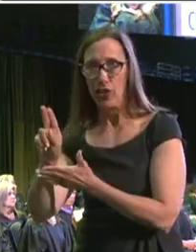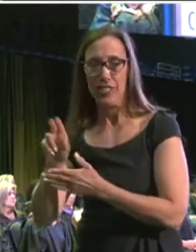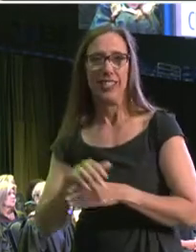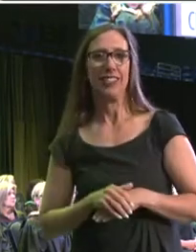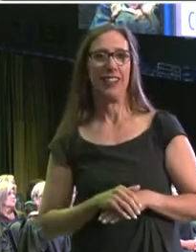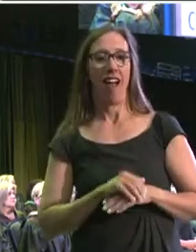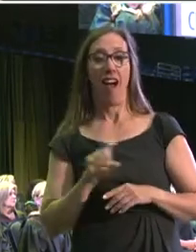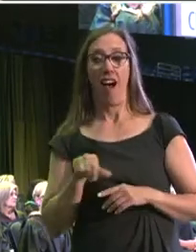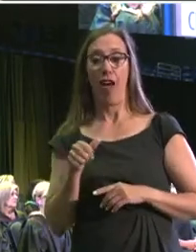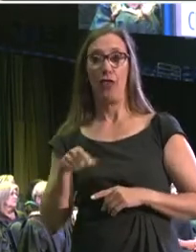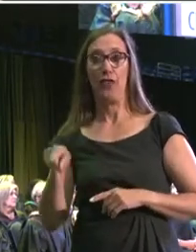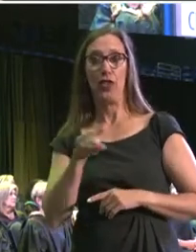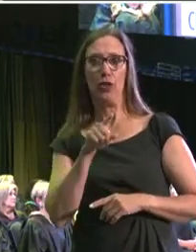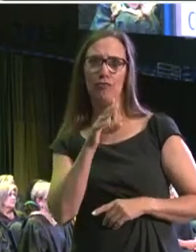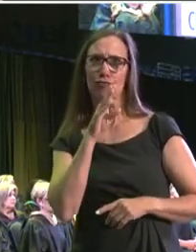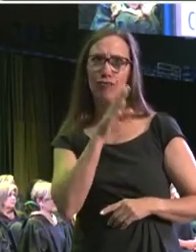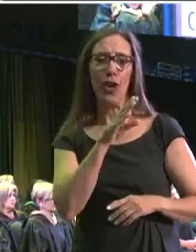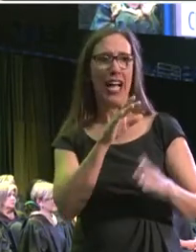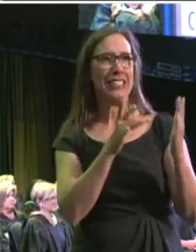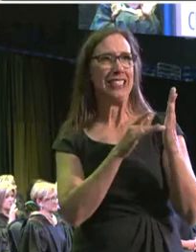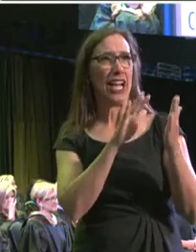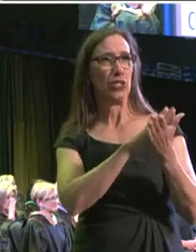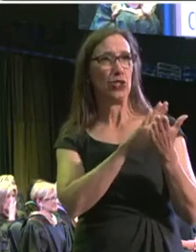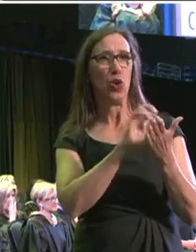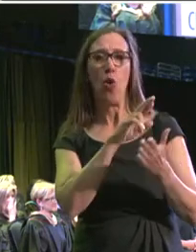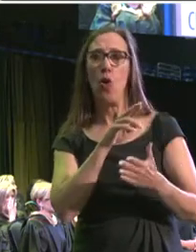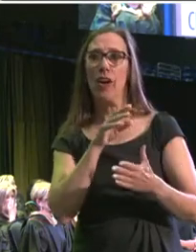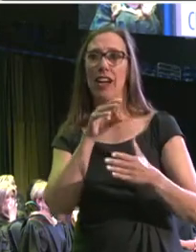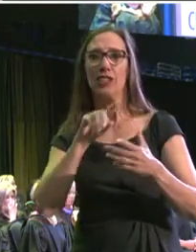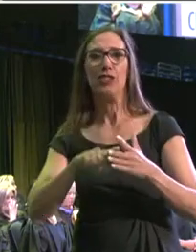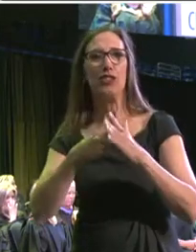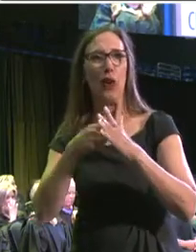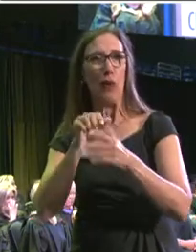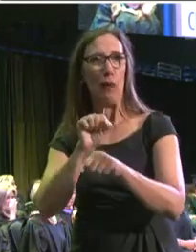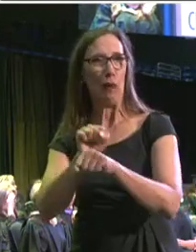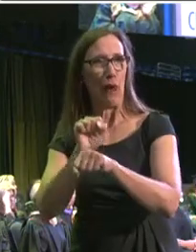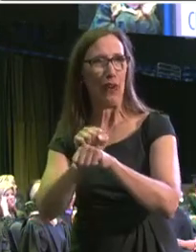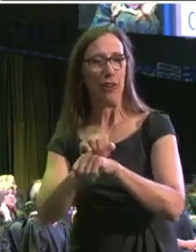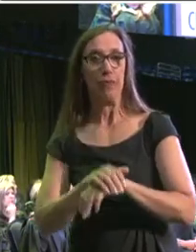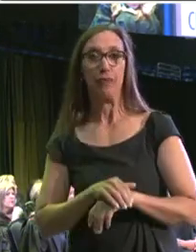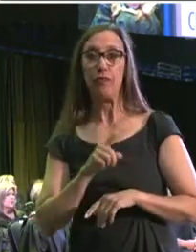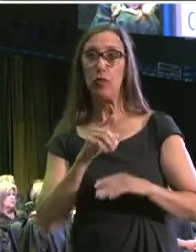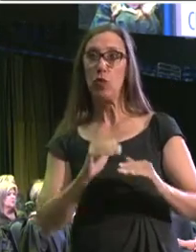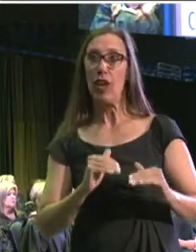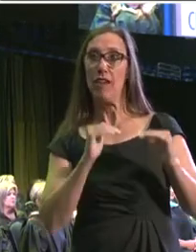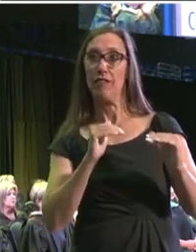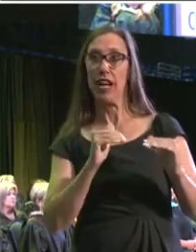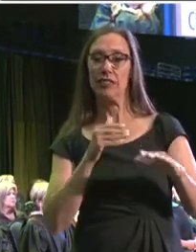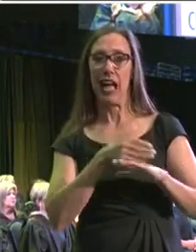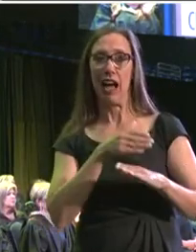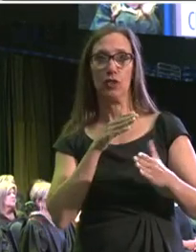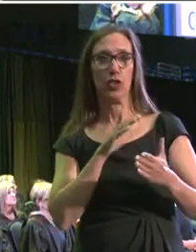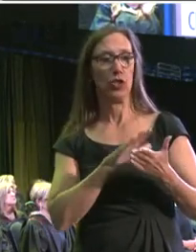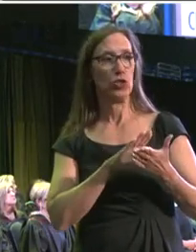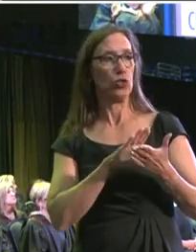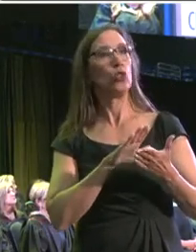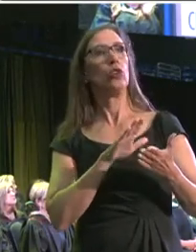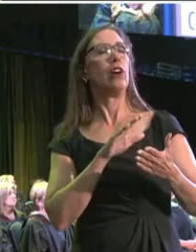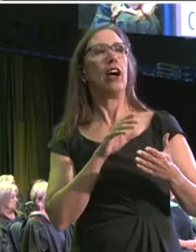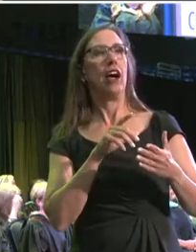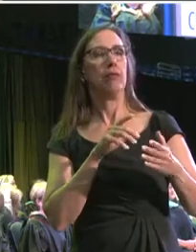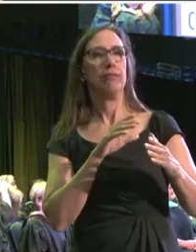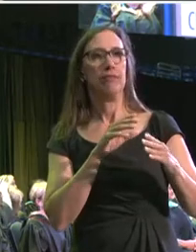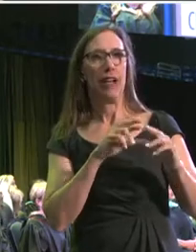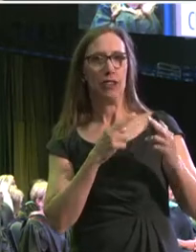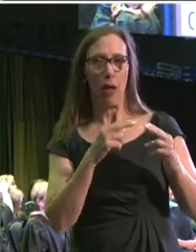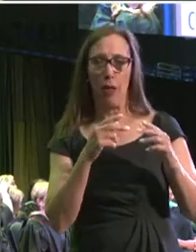universities, while others of you are headed to a technical school or directly into the workforce. You advanced to postseason play in tennis,